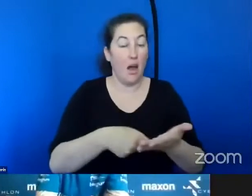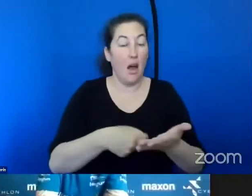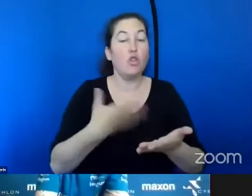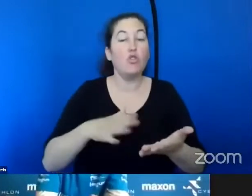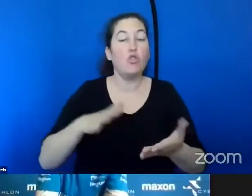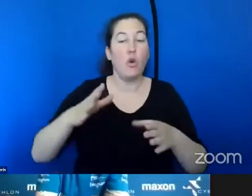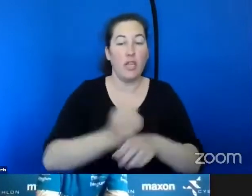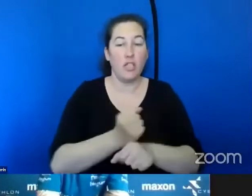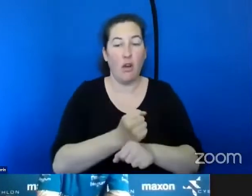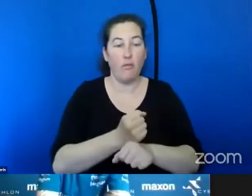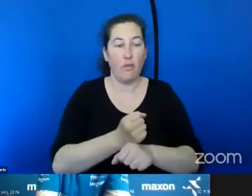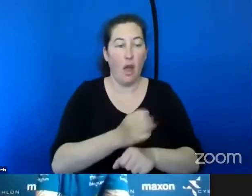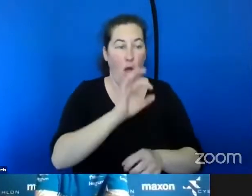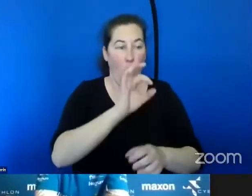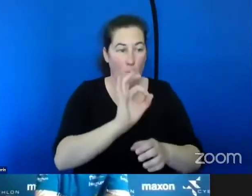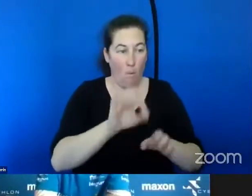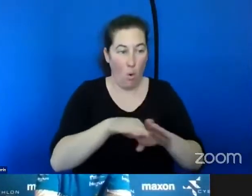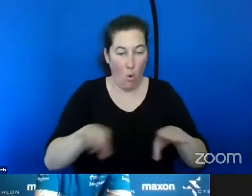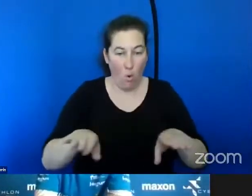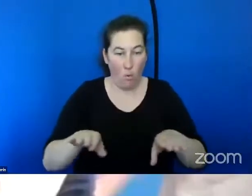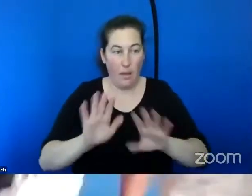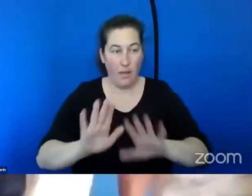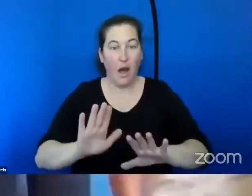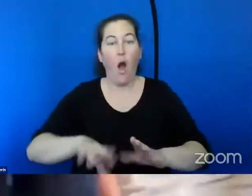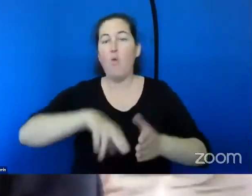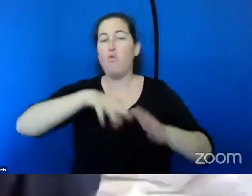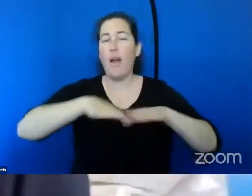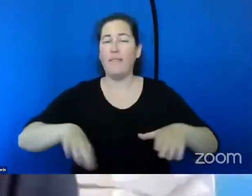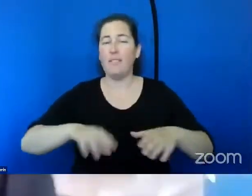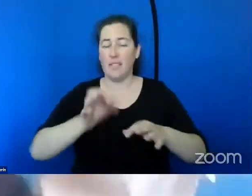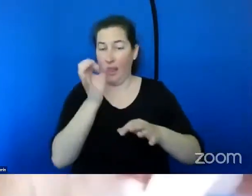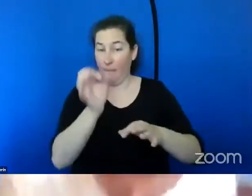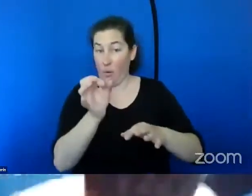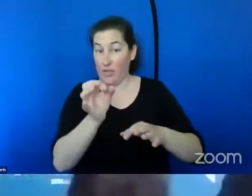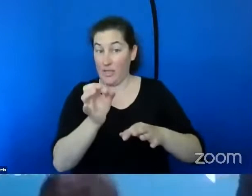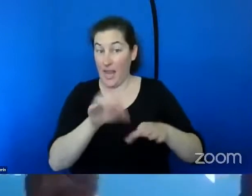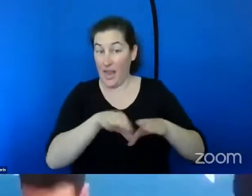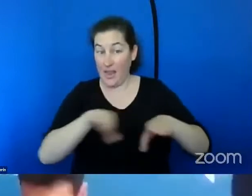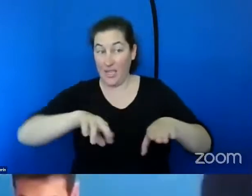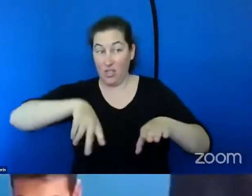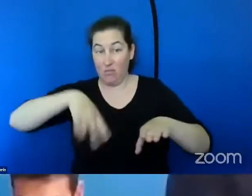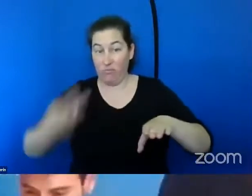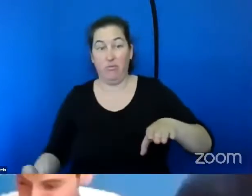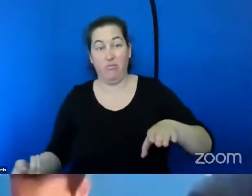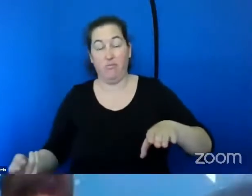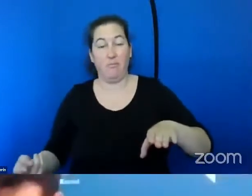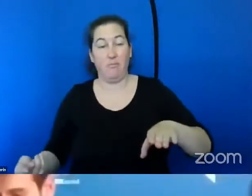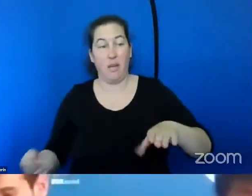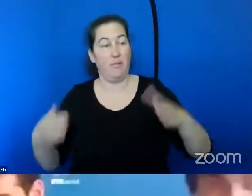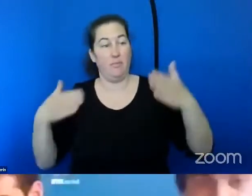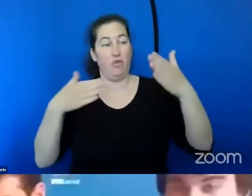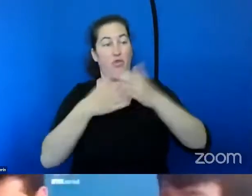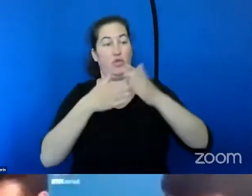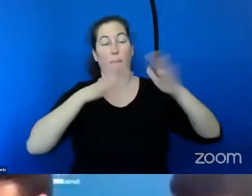Good performance from Kyle Briggs. I think he got a little unsettled, lost his focus with the difficulty with